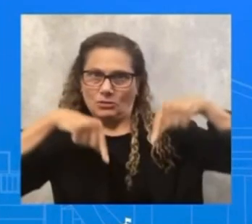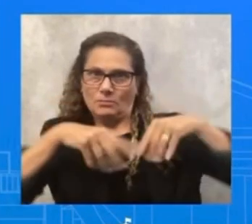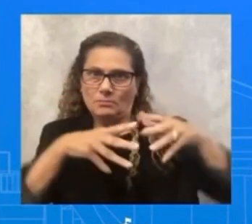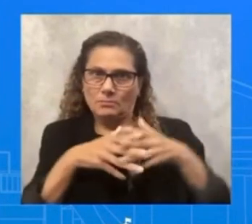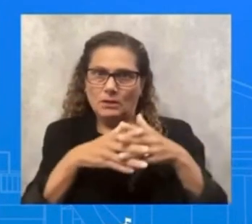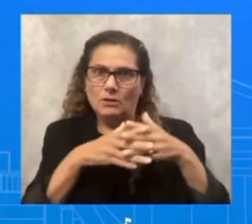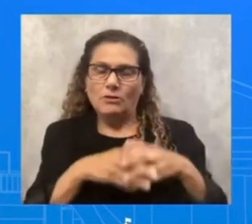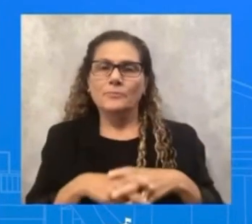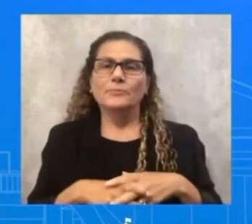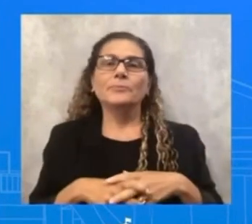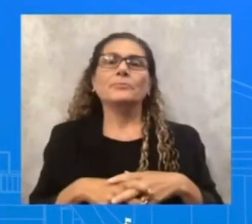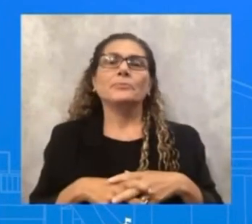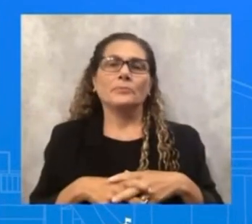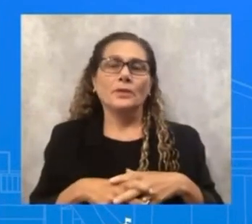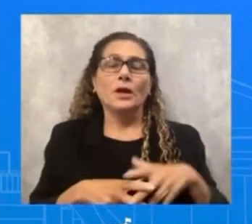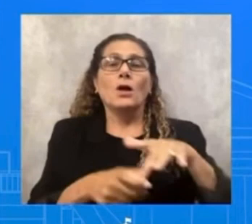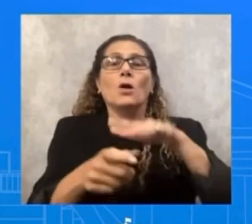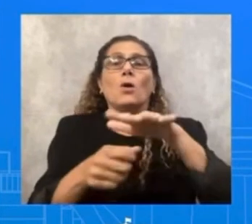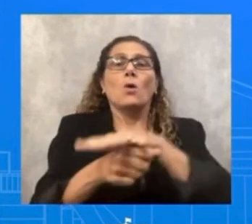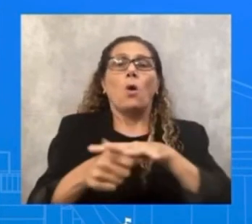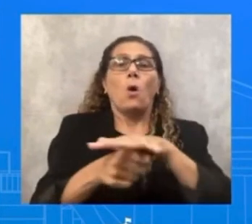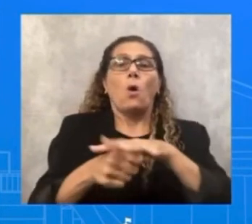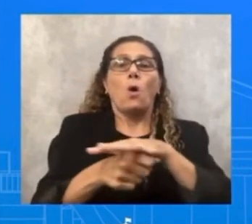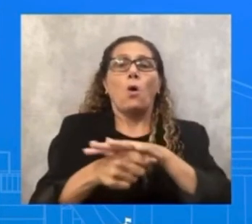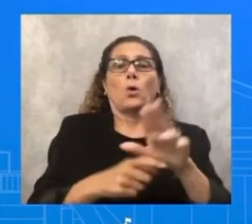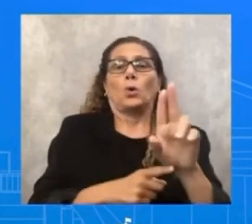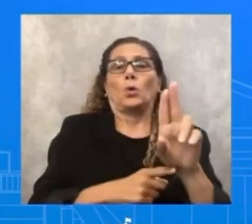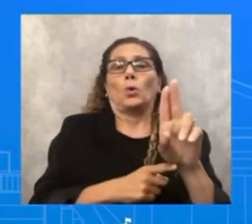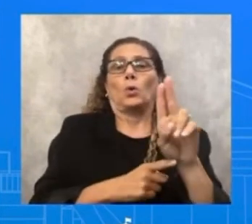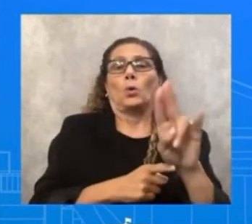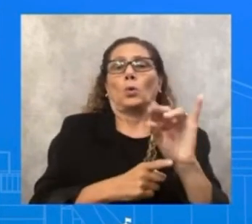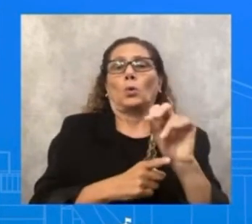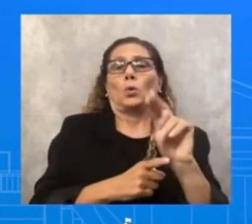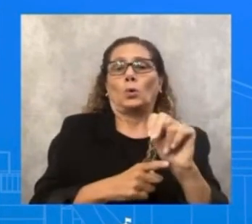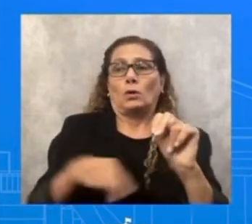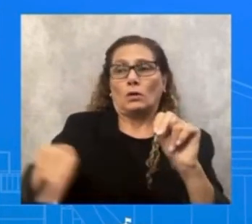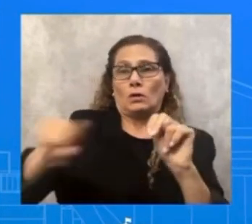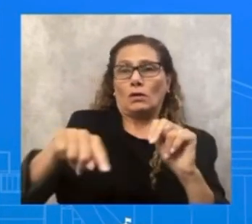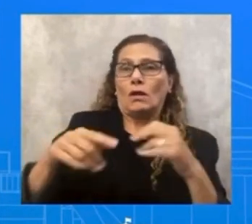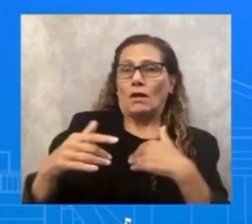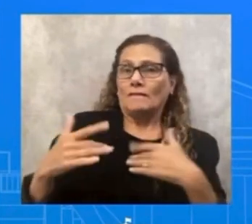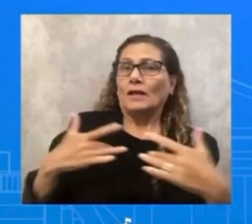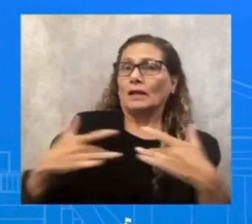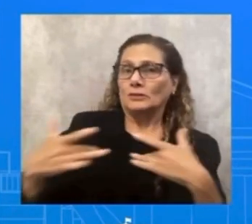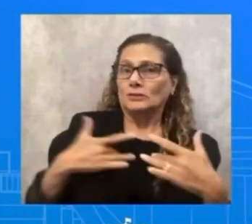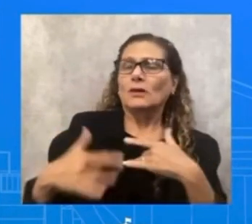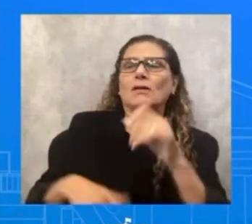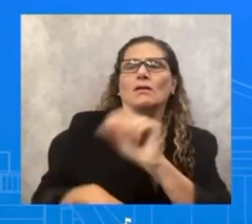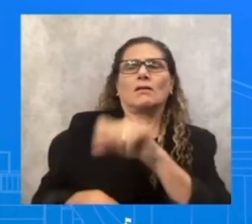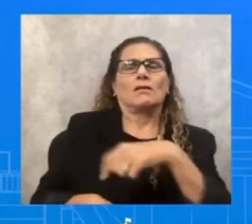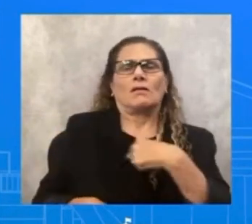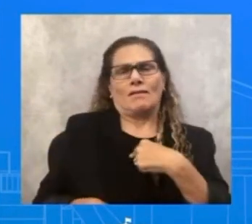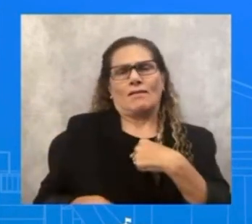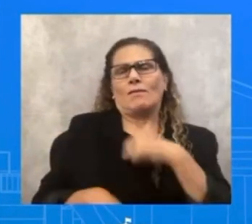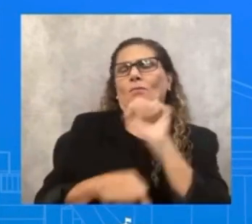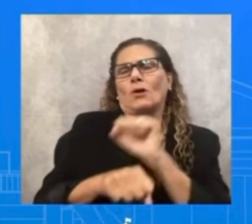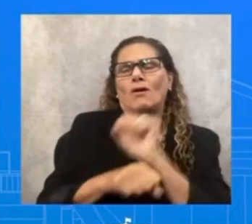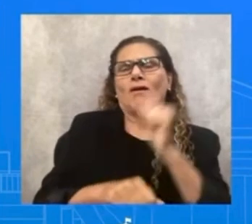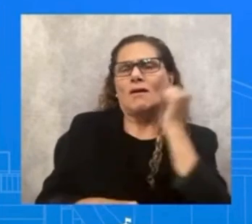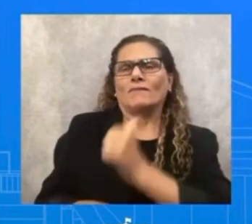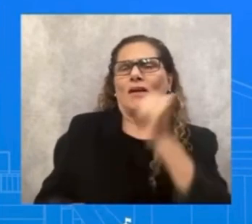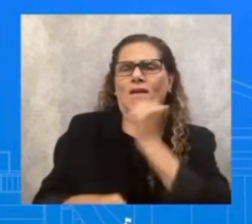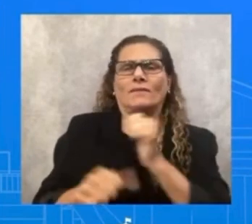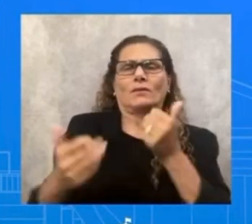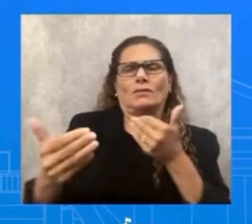with unions every day, day in and day out. And I think the president has made no bones about the fact that he believes that